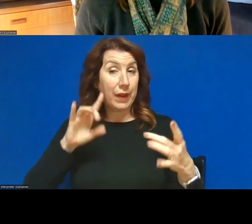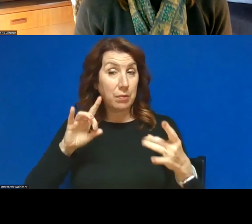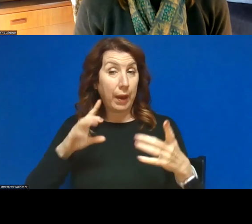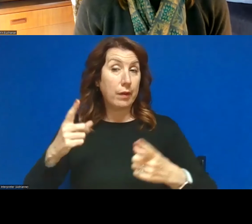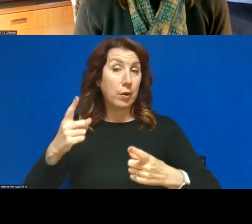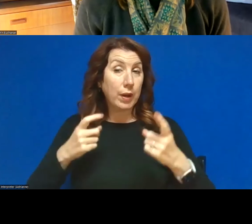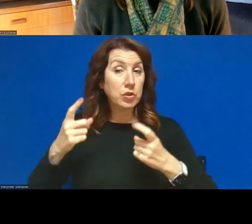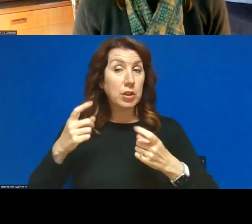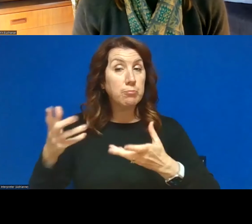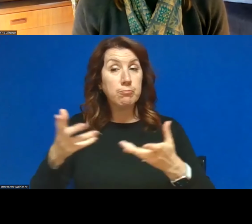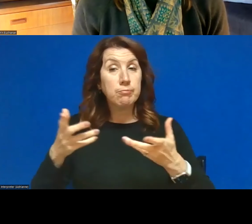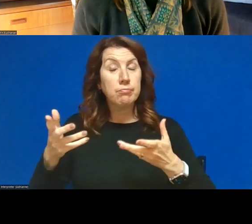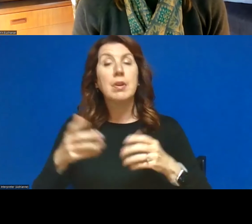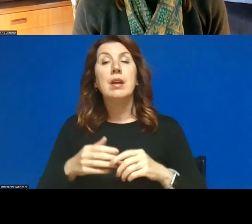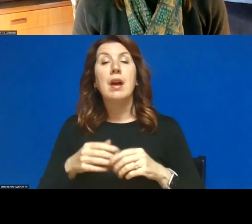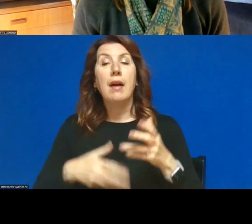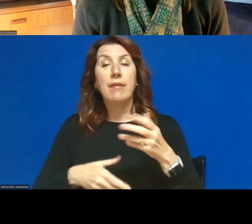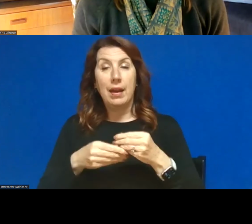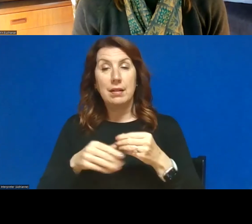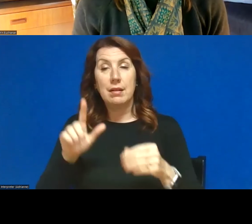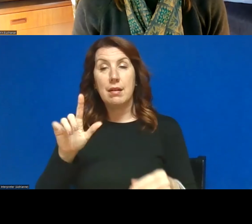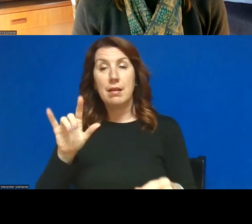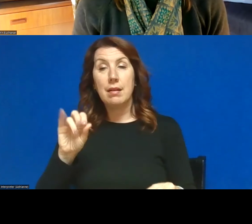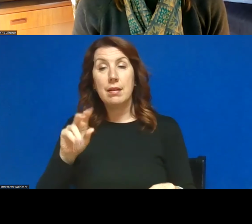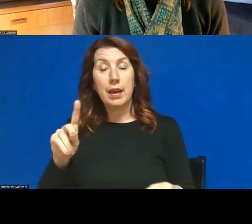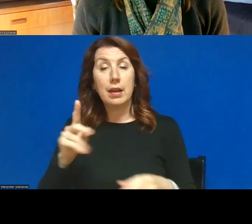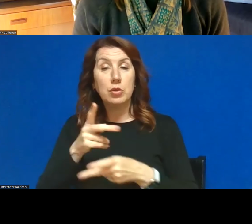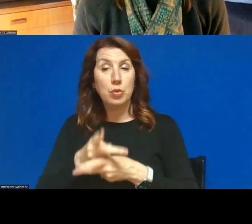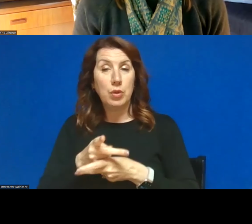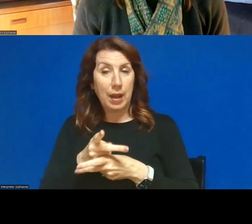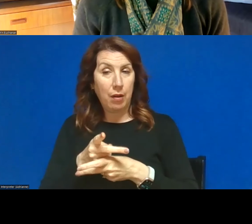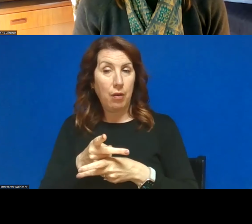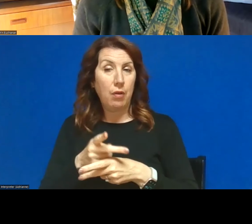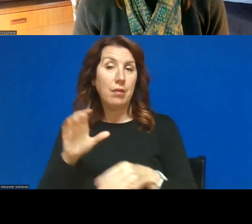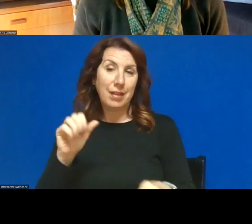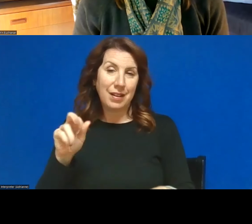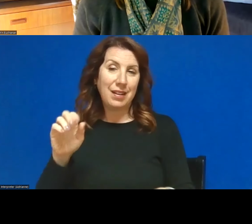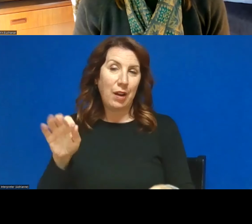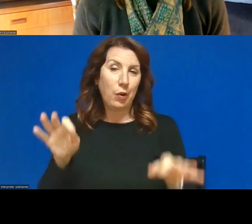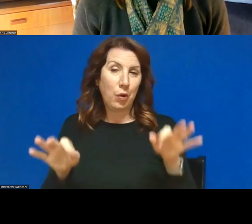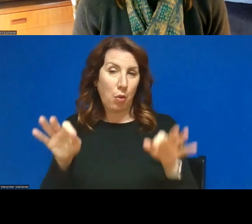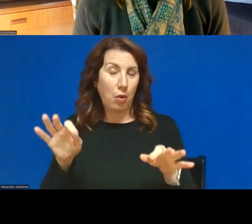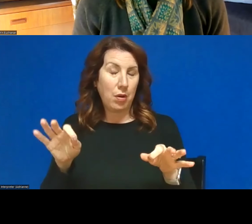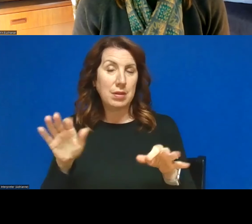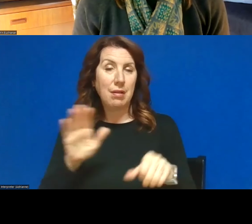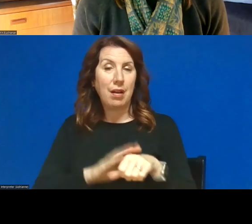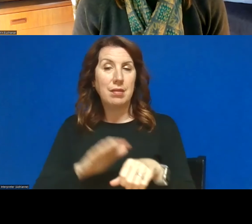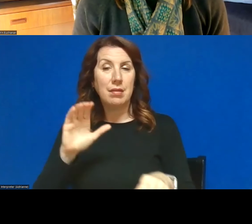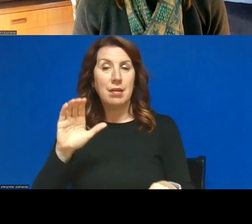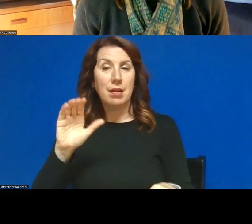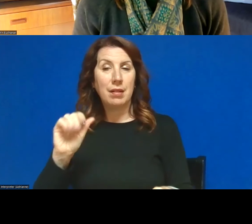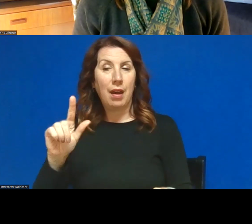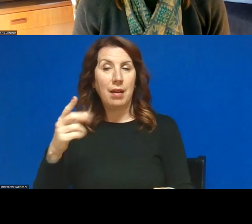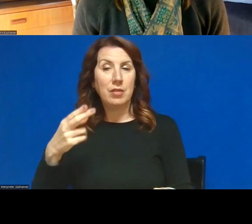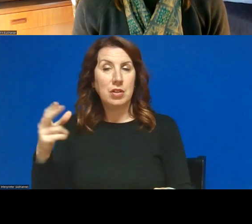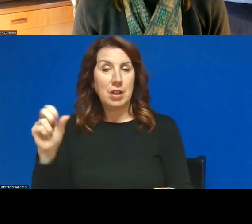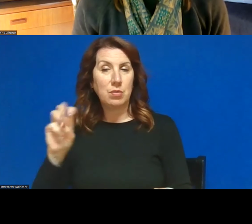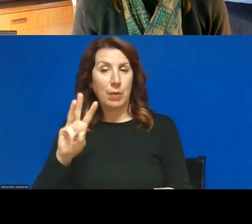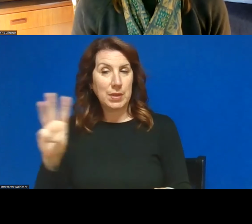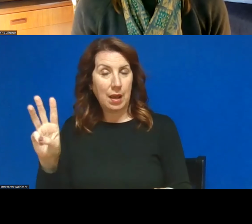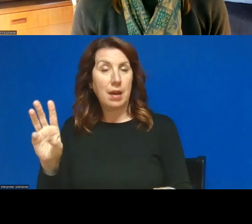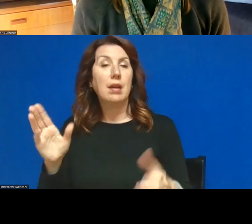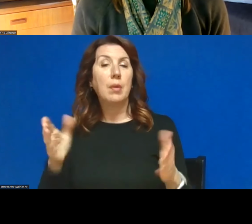questions. I've added a link to the Care Court website that's on our Cal HHS website. Want to invite people also to check out